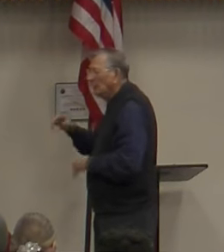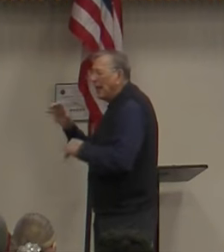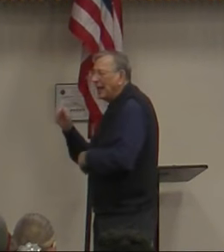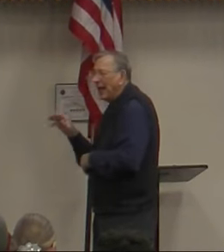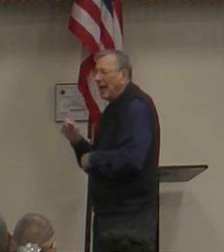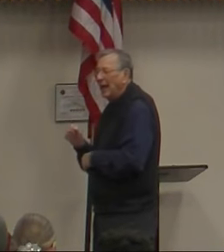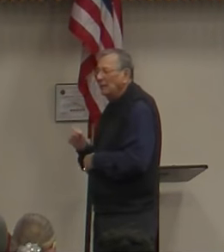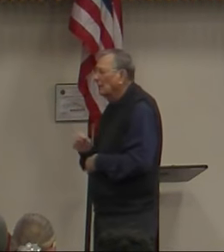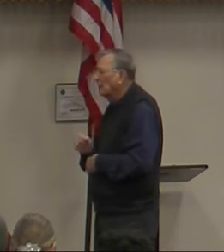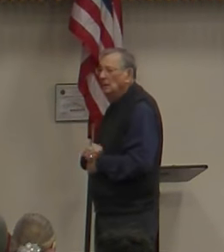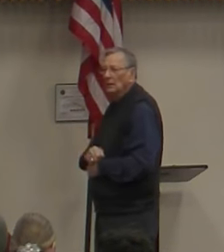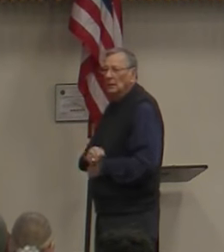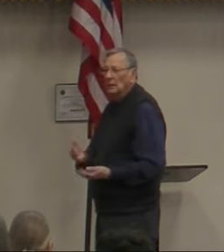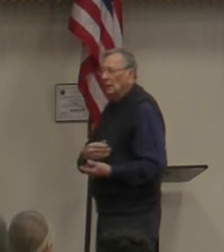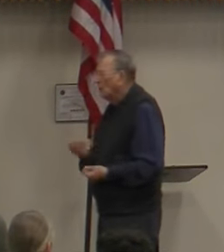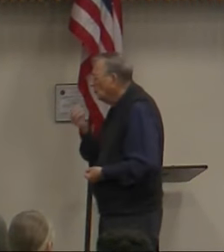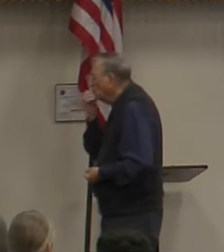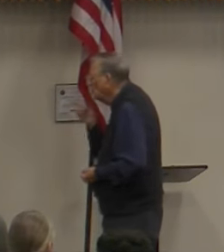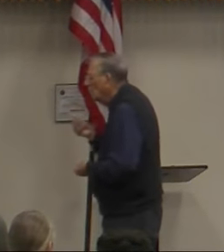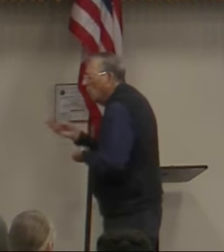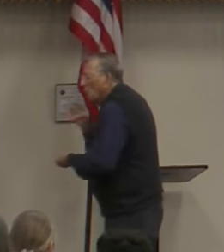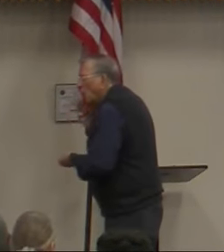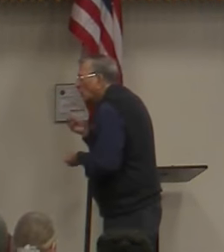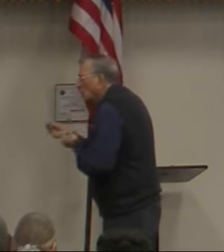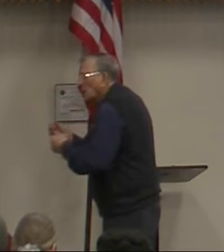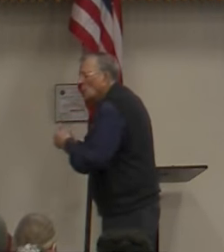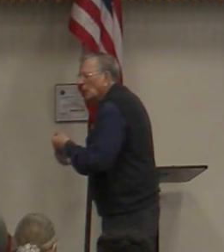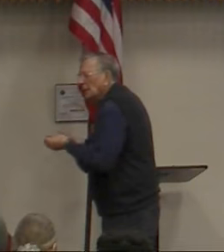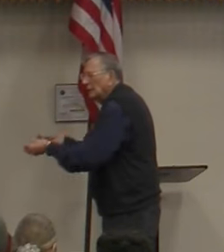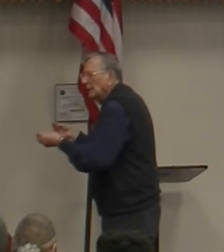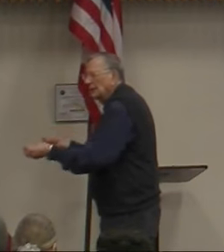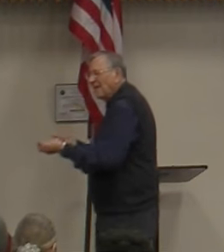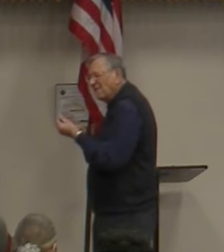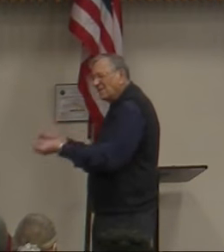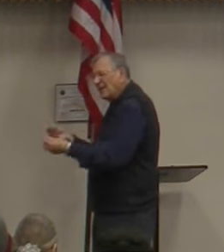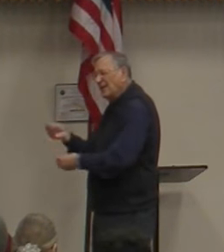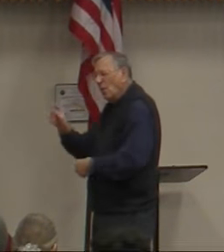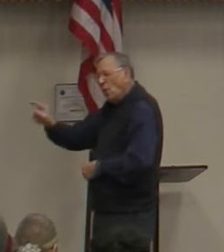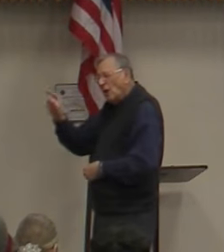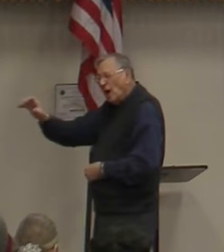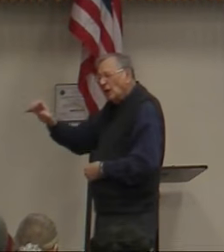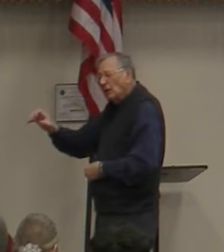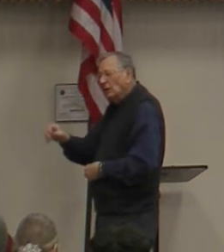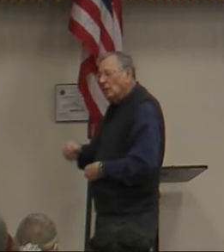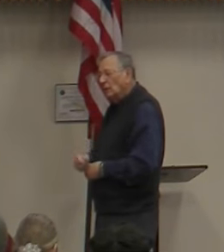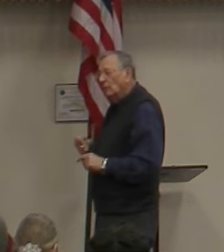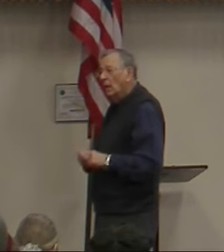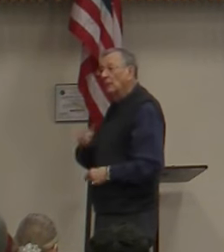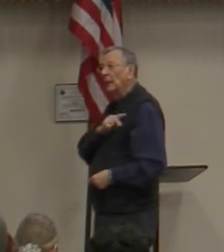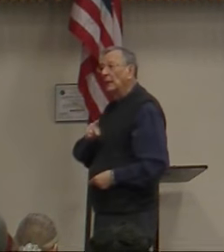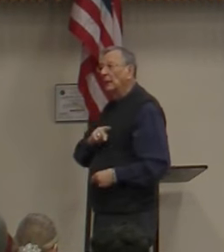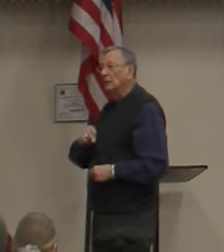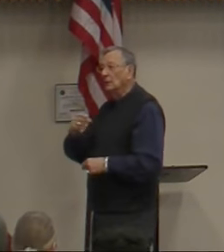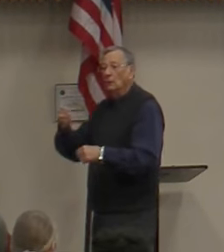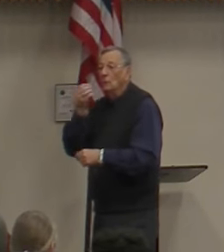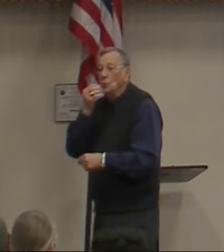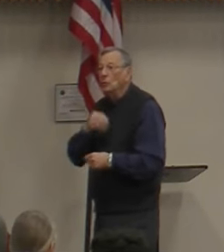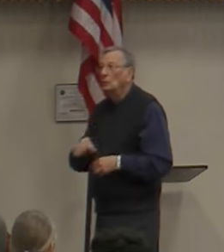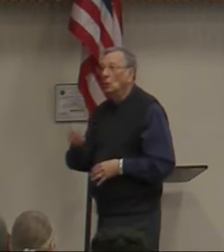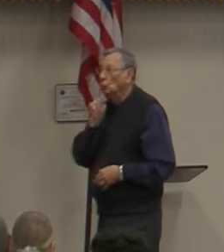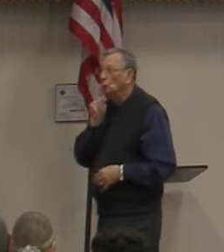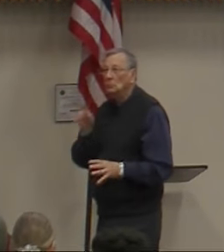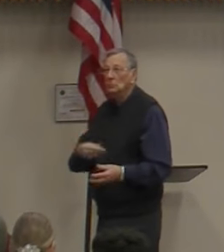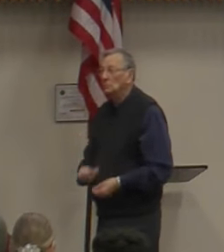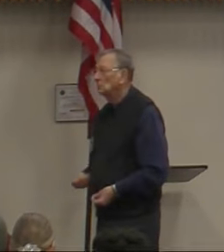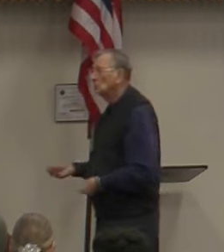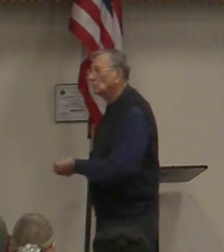caves, and gave them water and bread to eat. He was taking care of them, probably from the king's table. Elijah